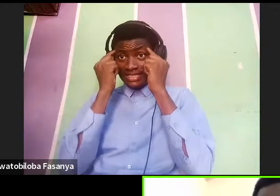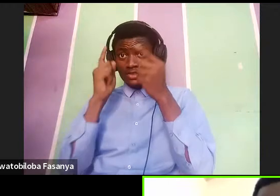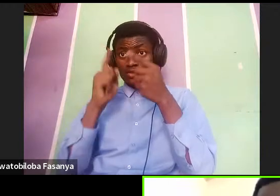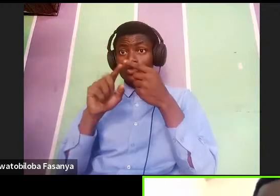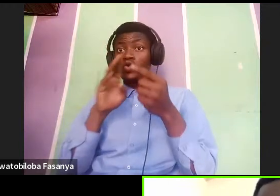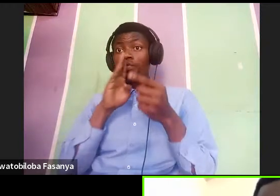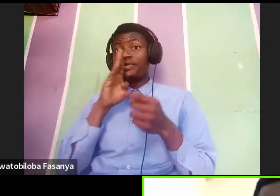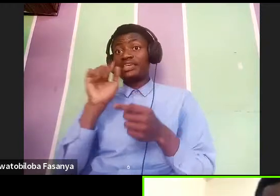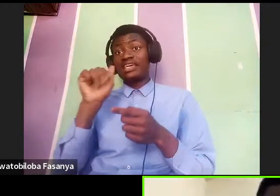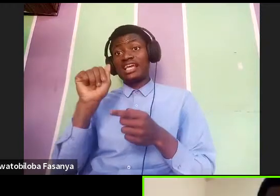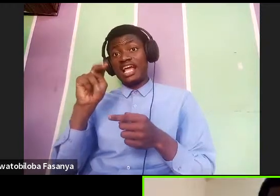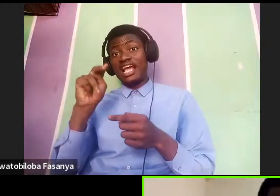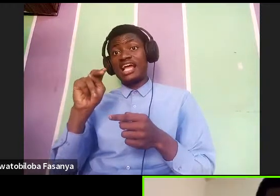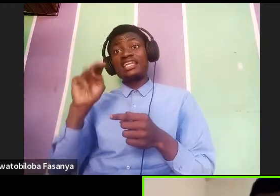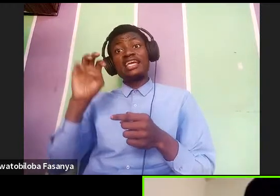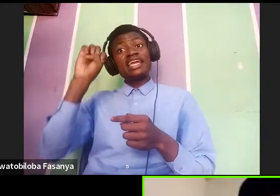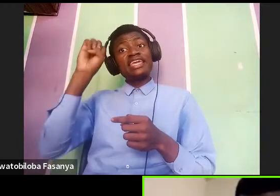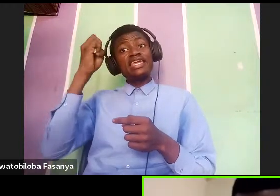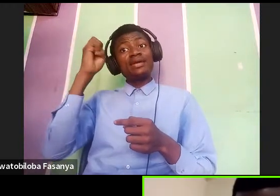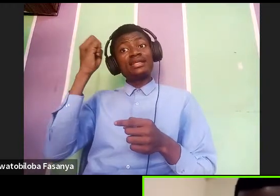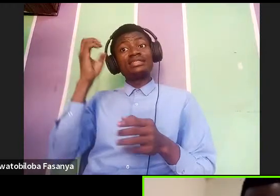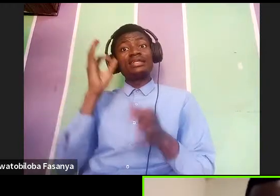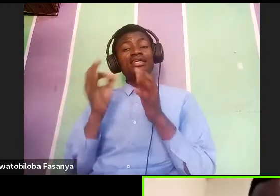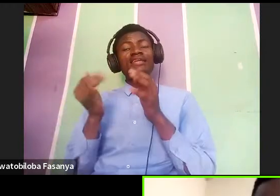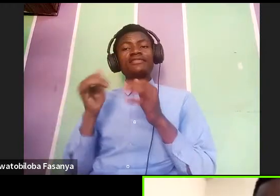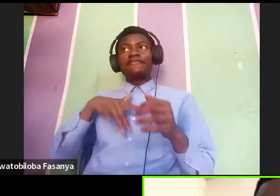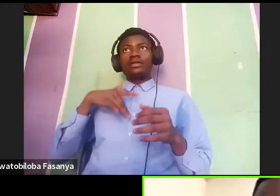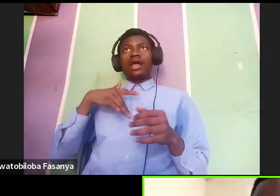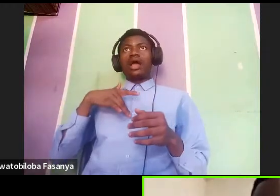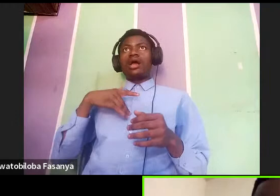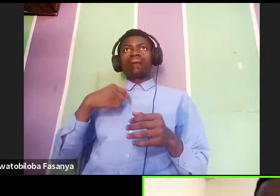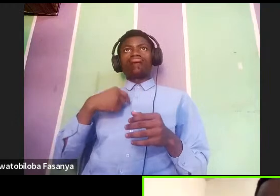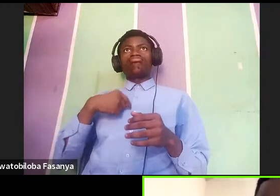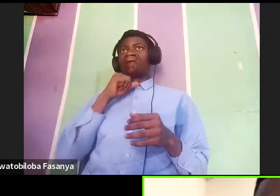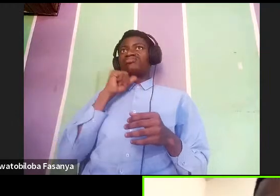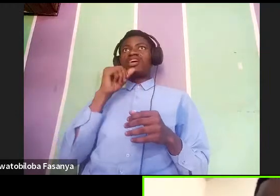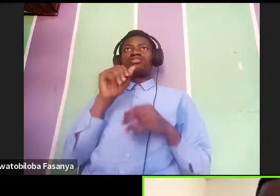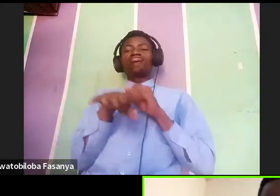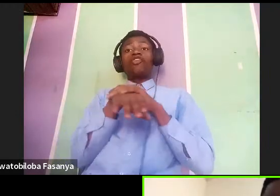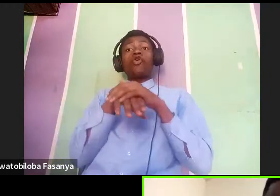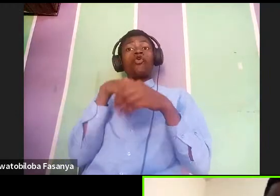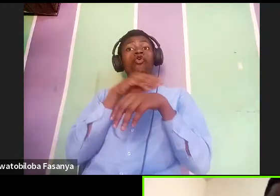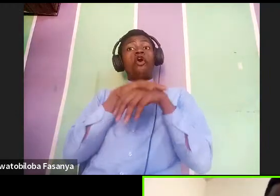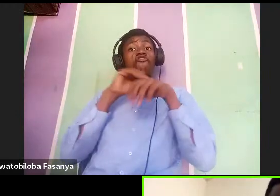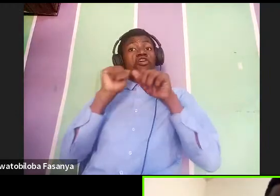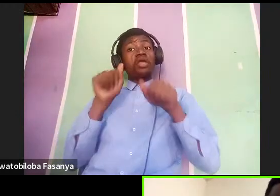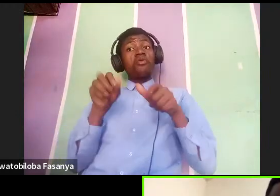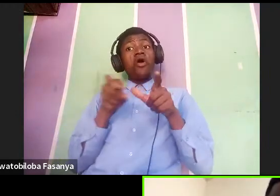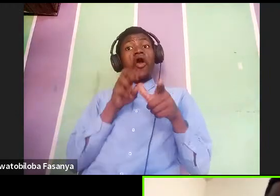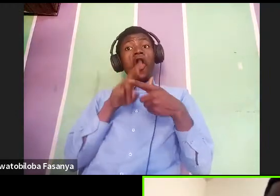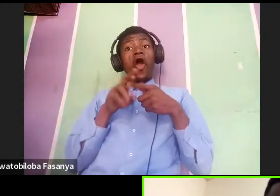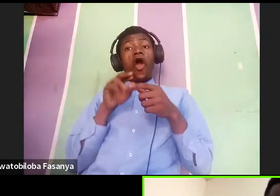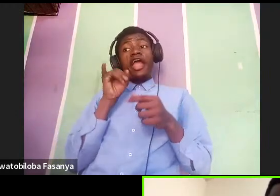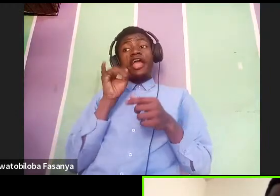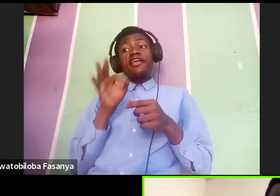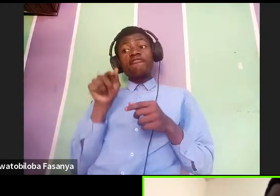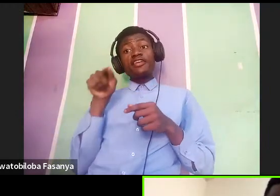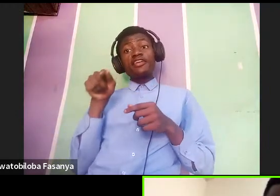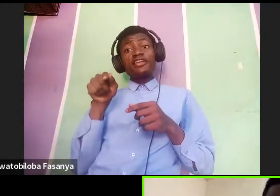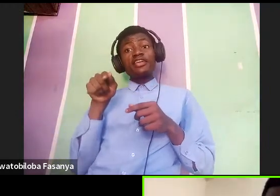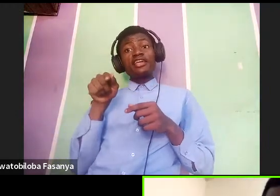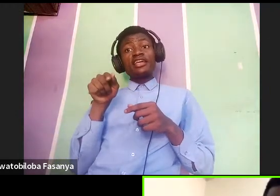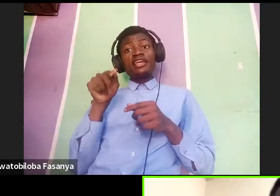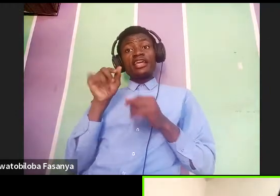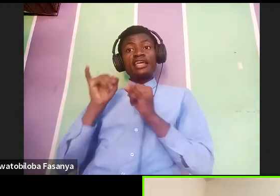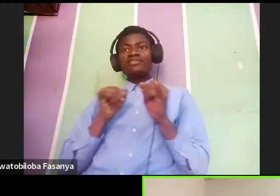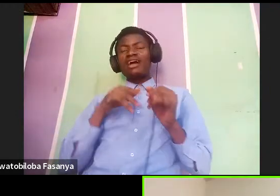Because if they feel at that state they're uncomfortable, if they feel at that state that they may be threatened in any